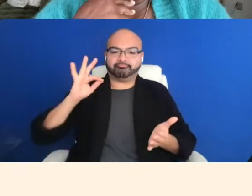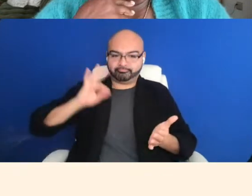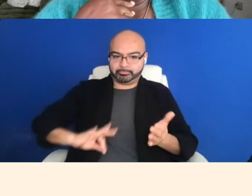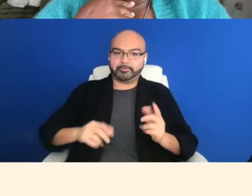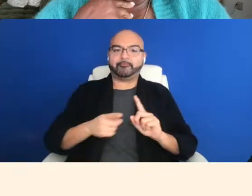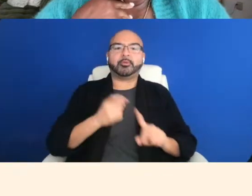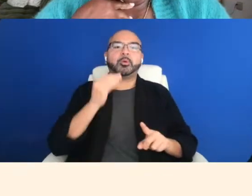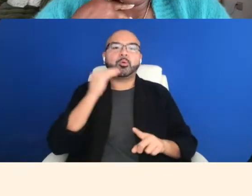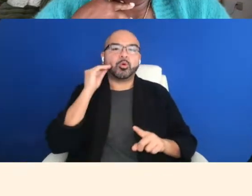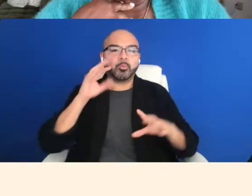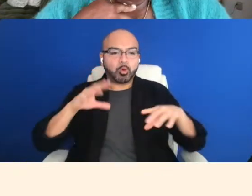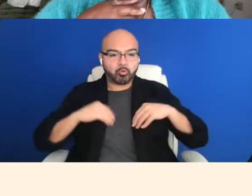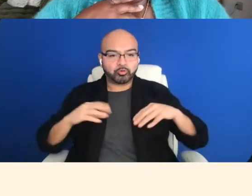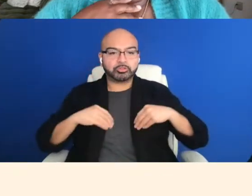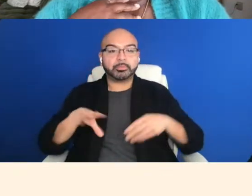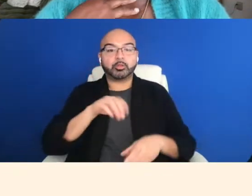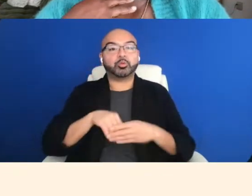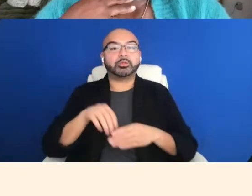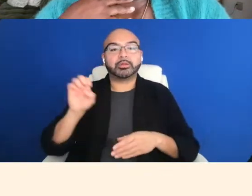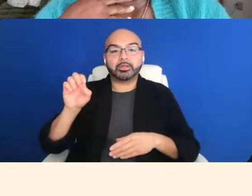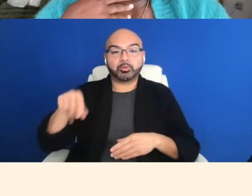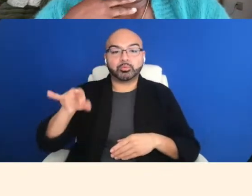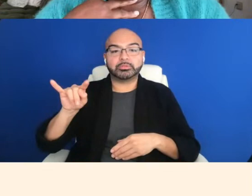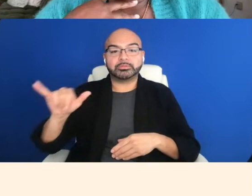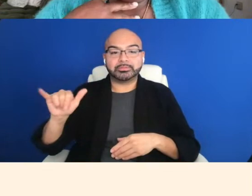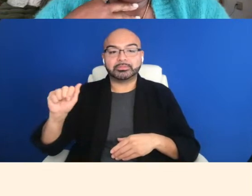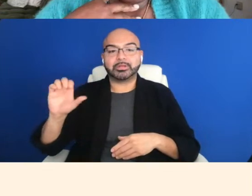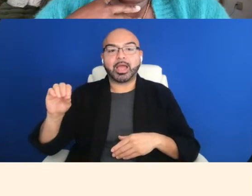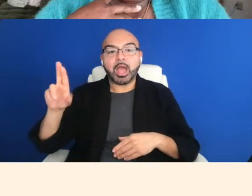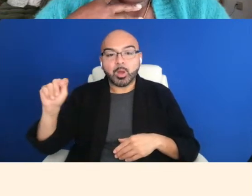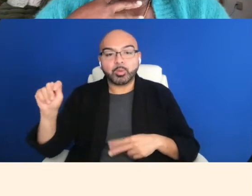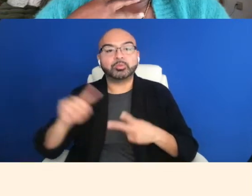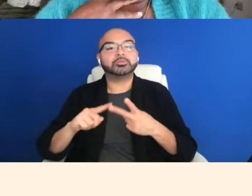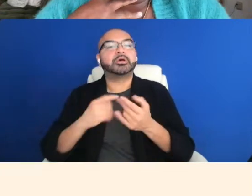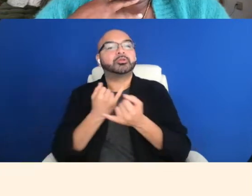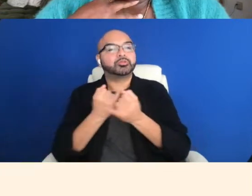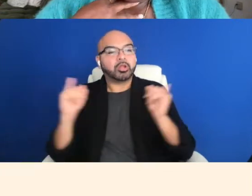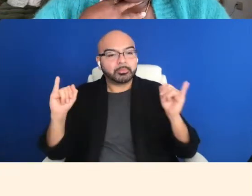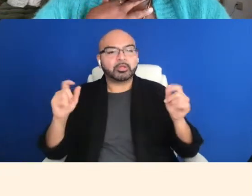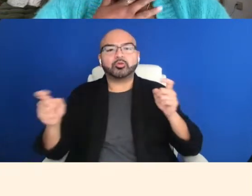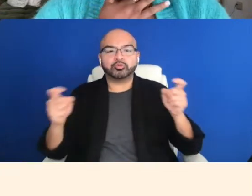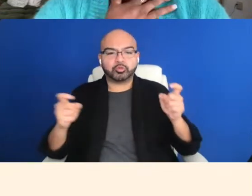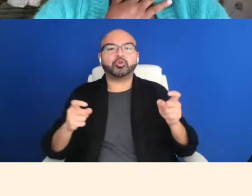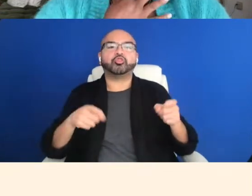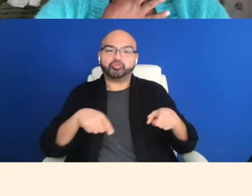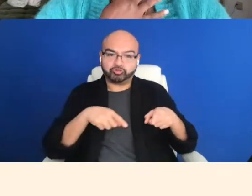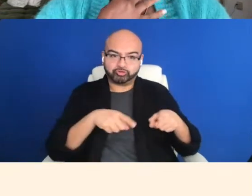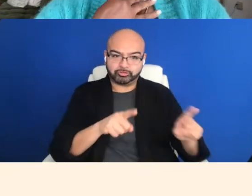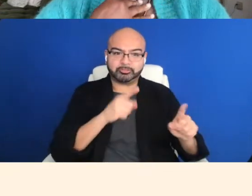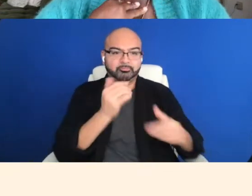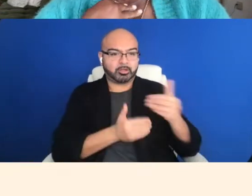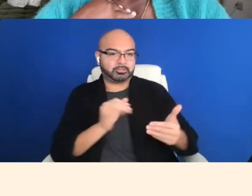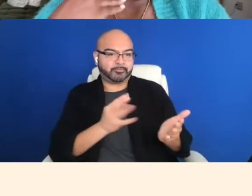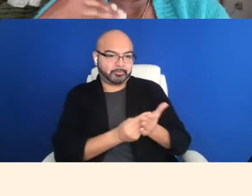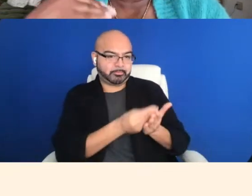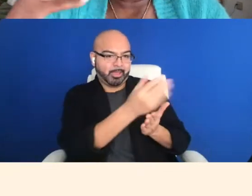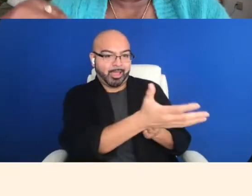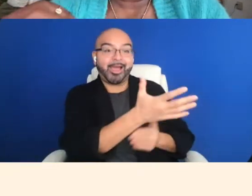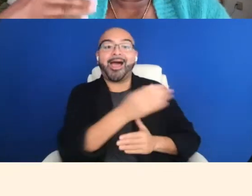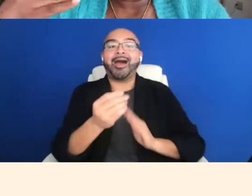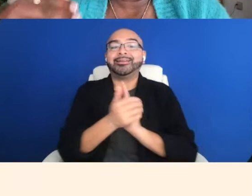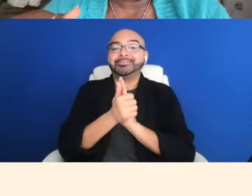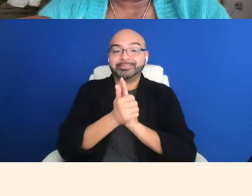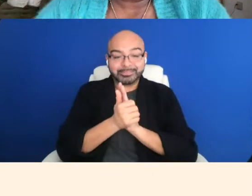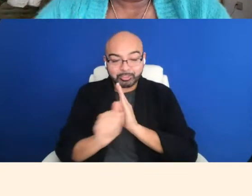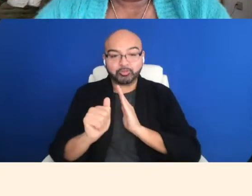including an equity account, autonomy and control over the acquisition, as well as the skill sets that really